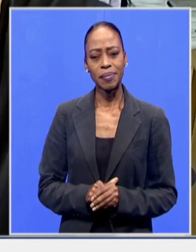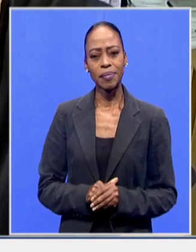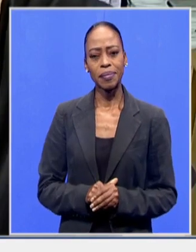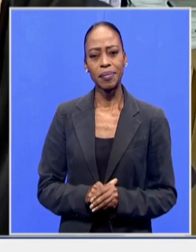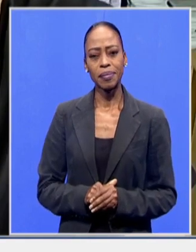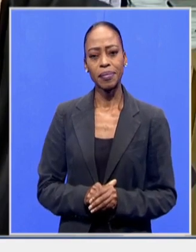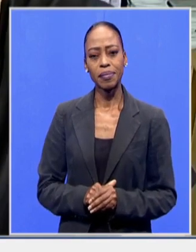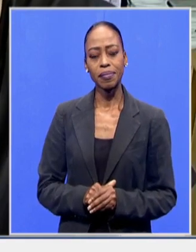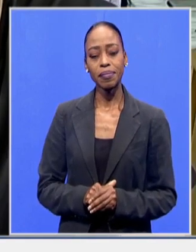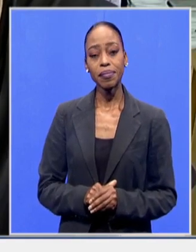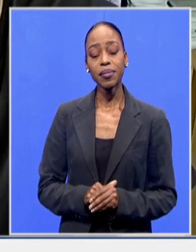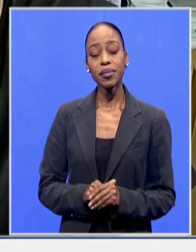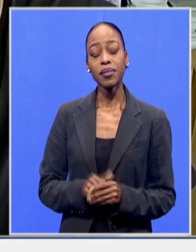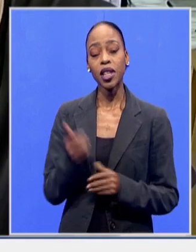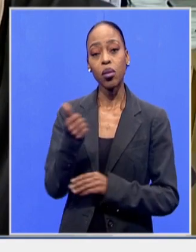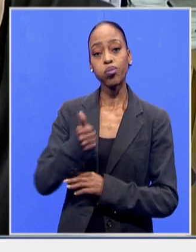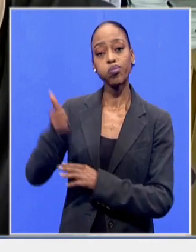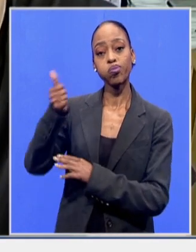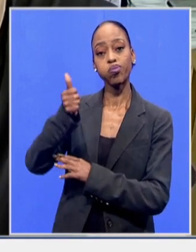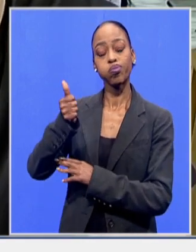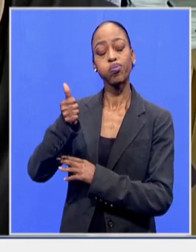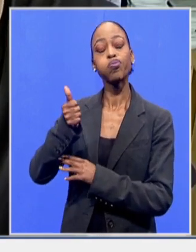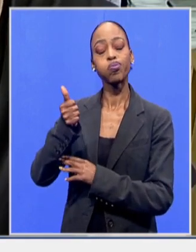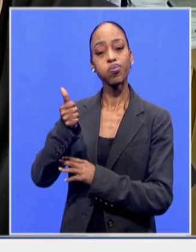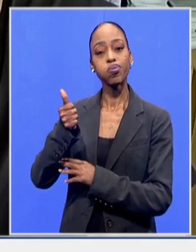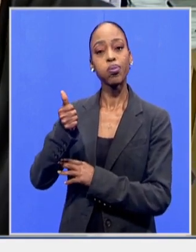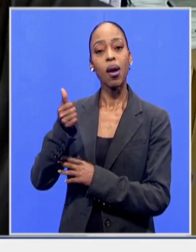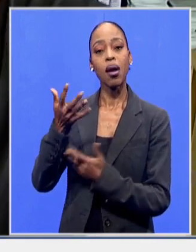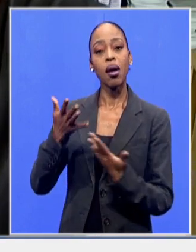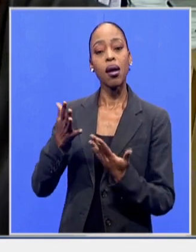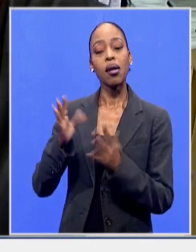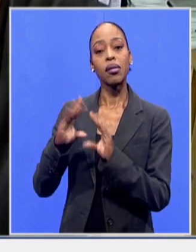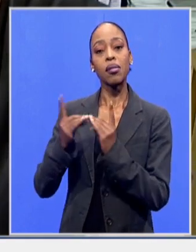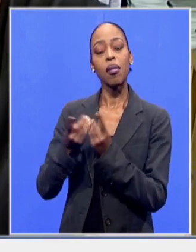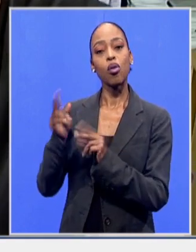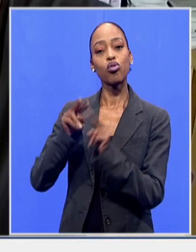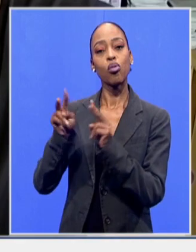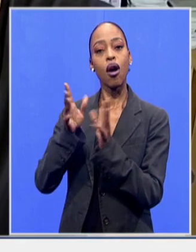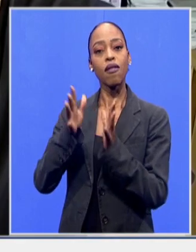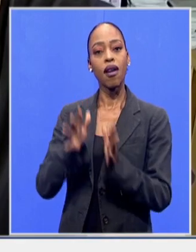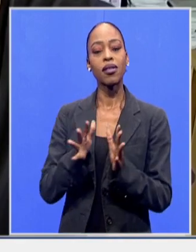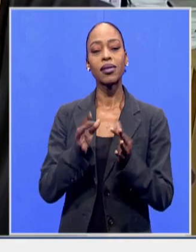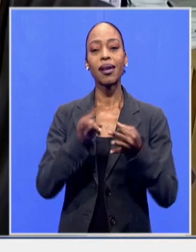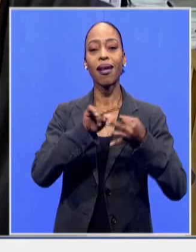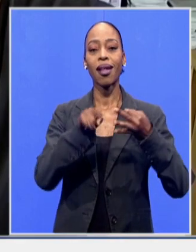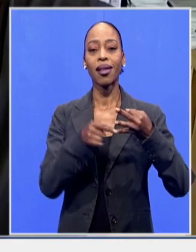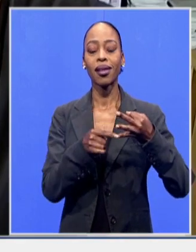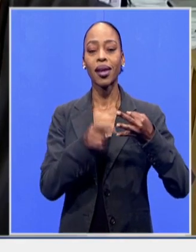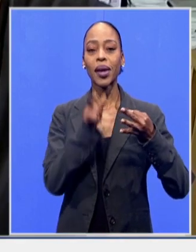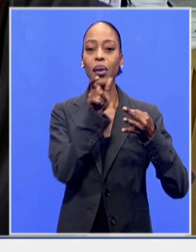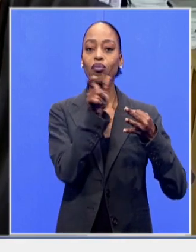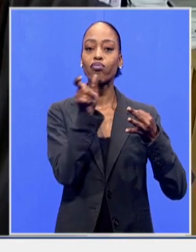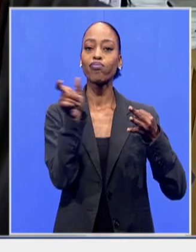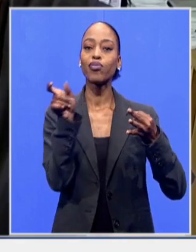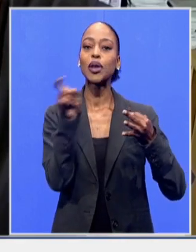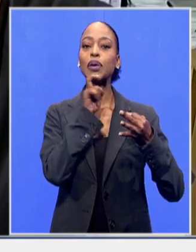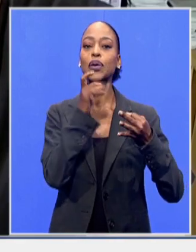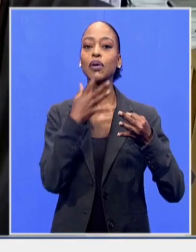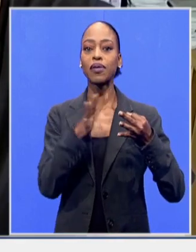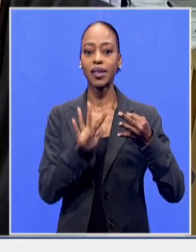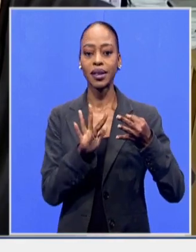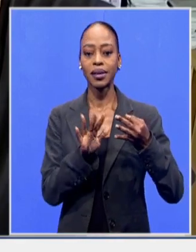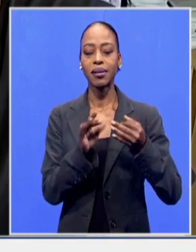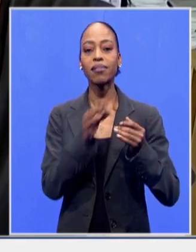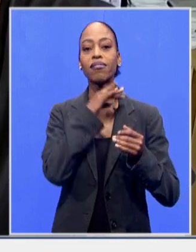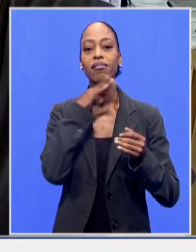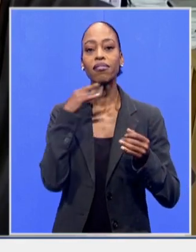when he started yesterday with that press briefing, emphasized 3 words to describe the state of the Rahima Moosa health facility. He said